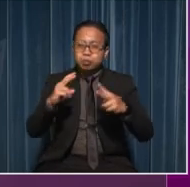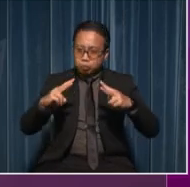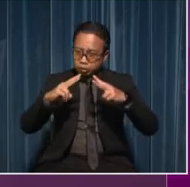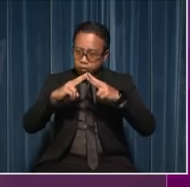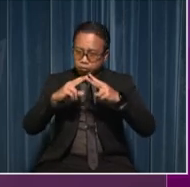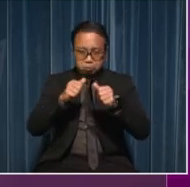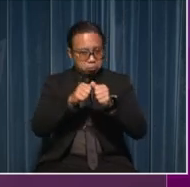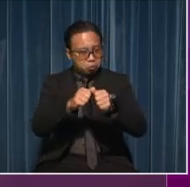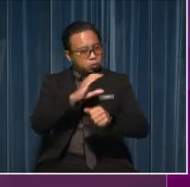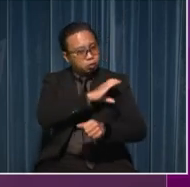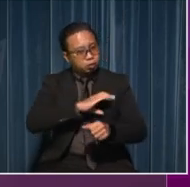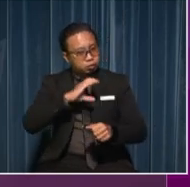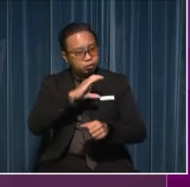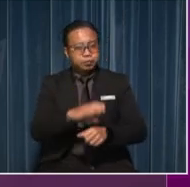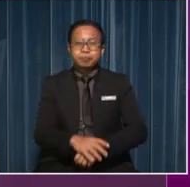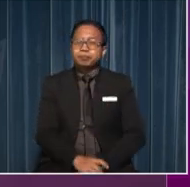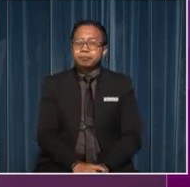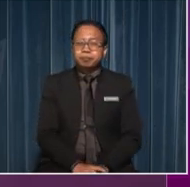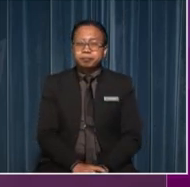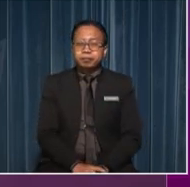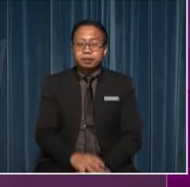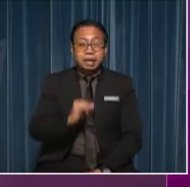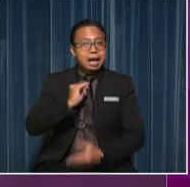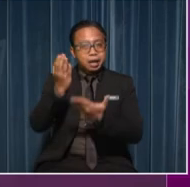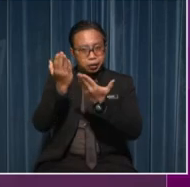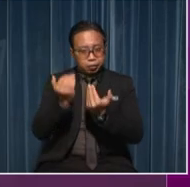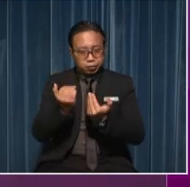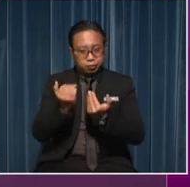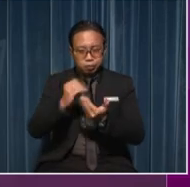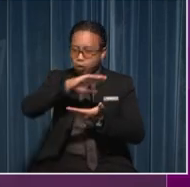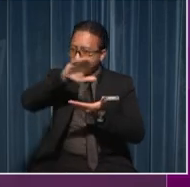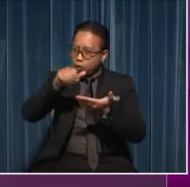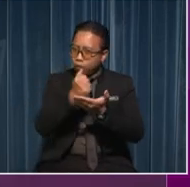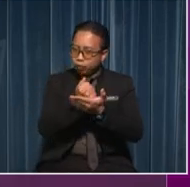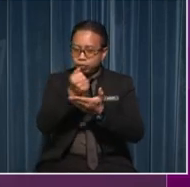their characteristics. I